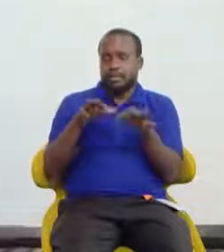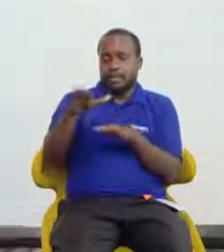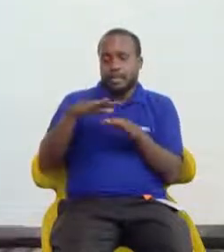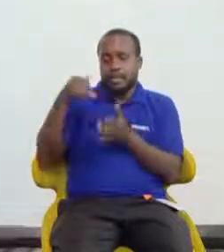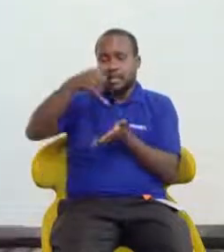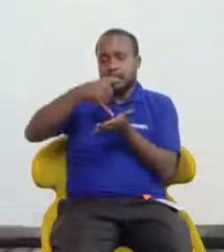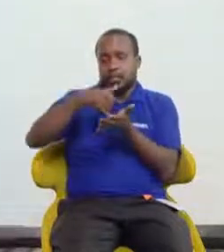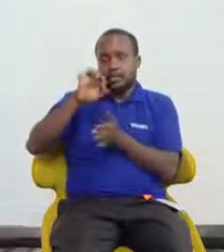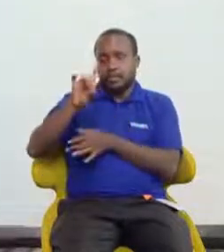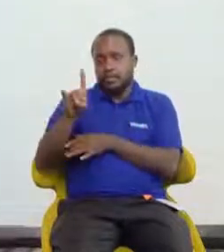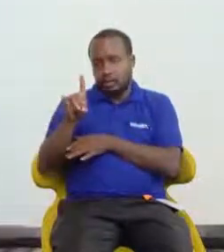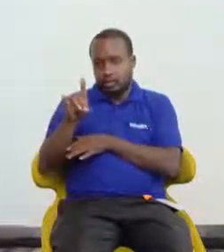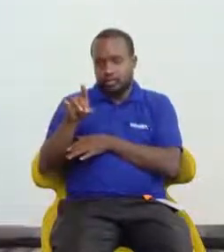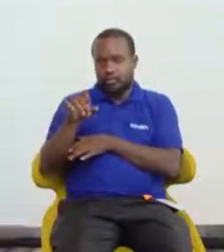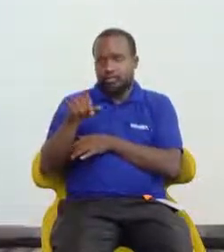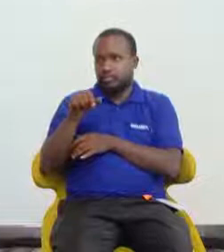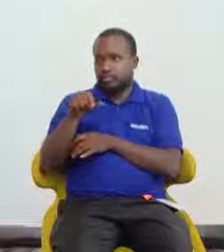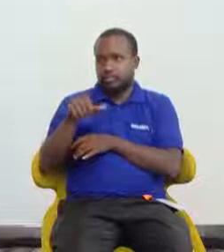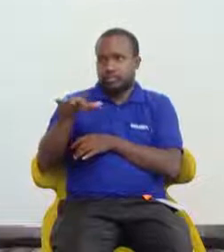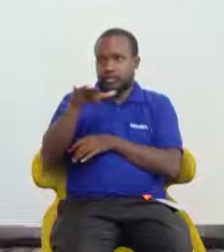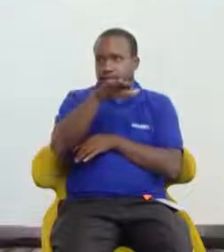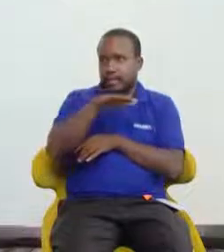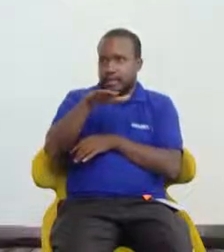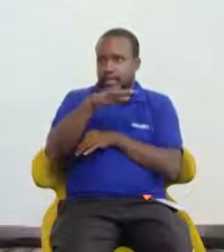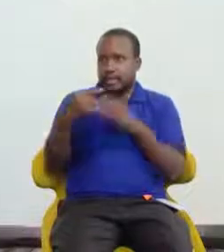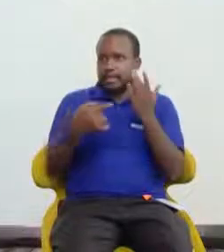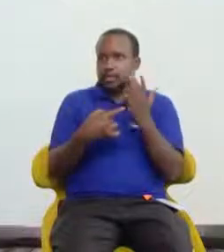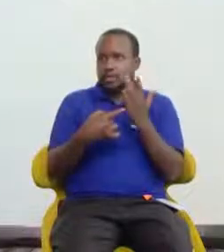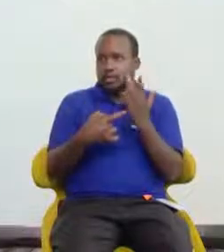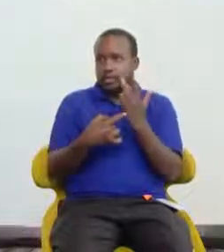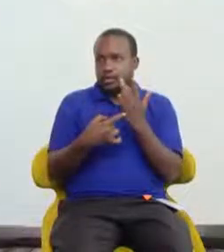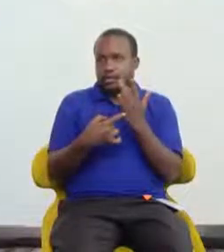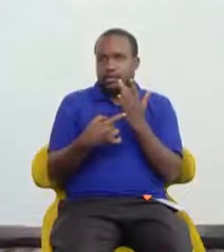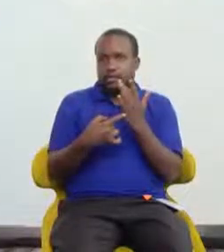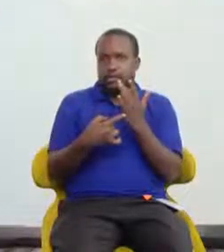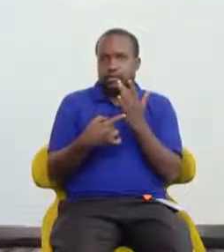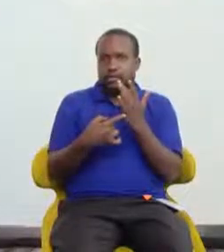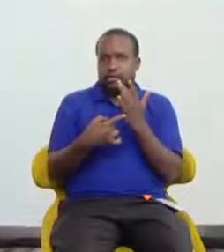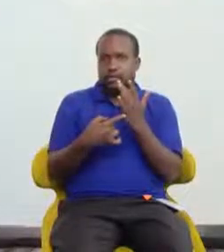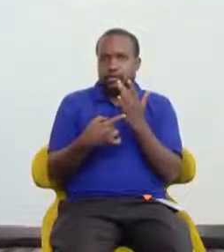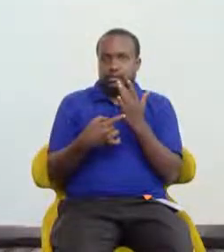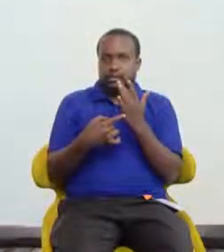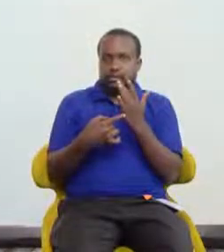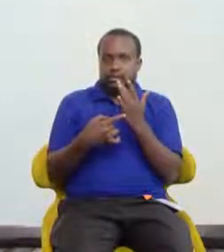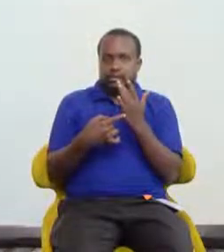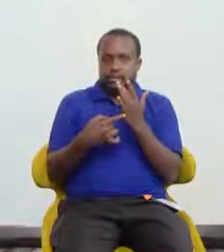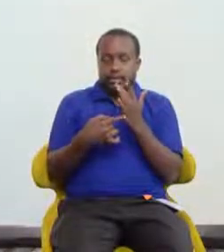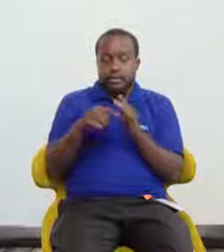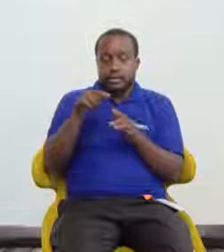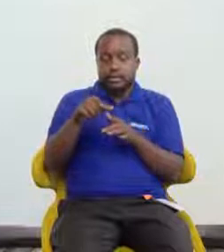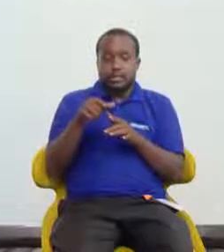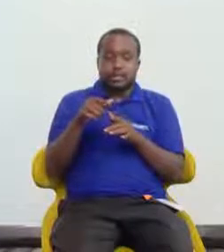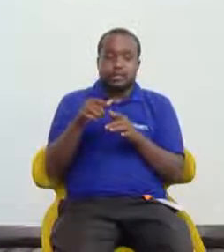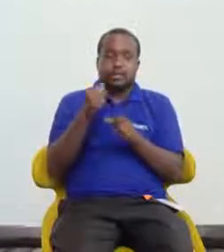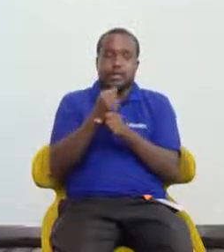and something on technology. And I'll talk mostly about the area that we work, that is persons